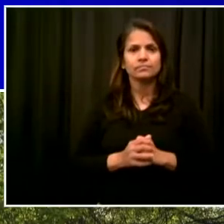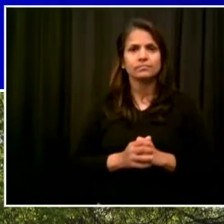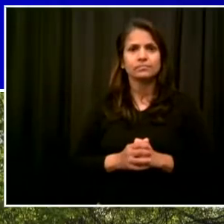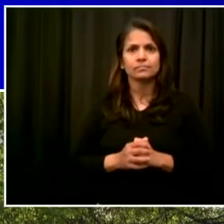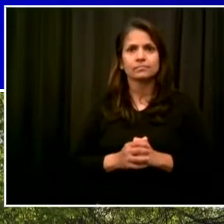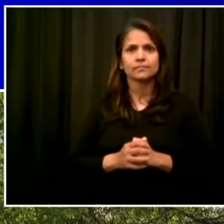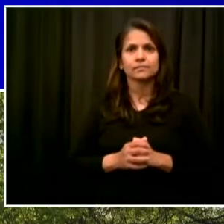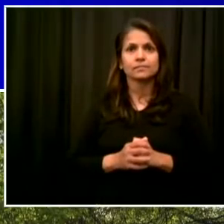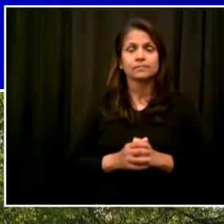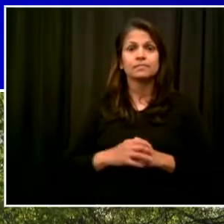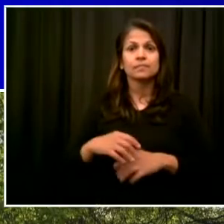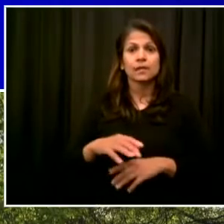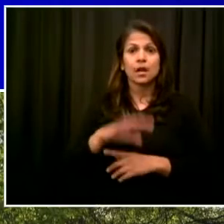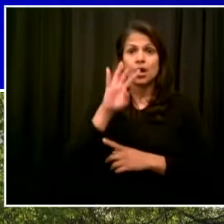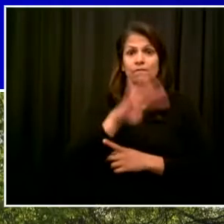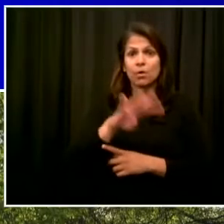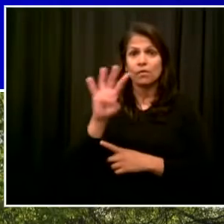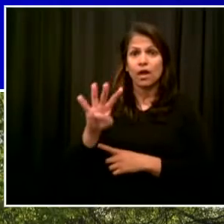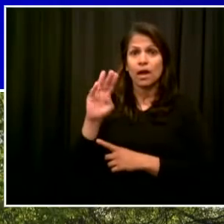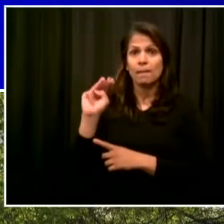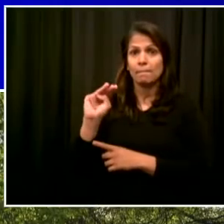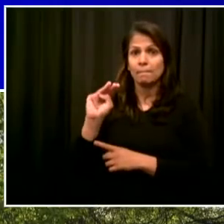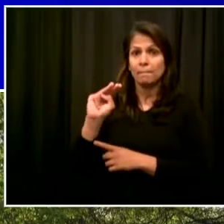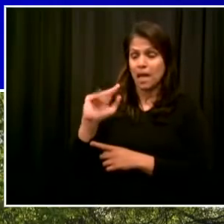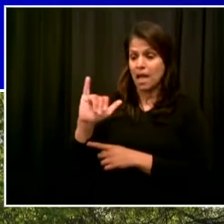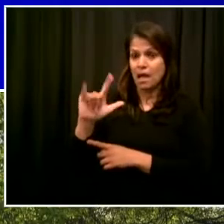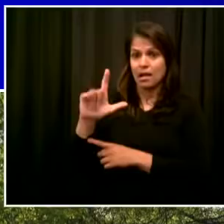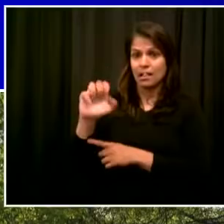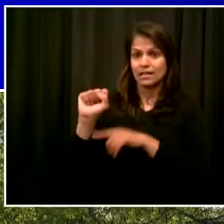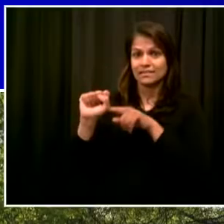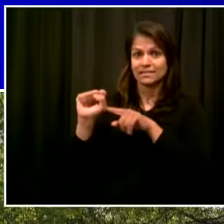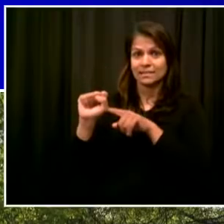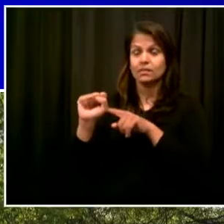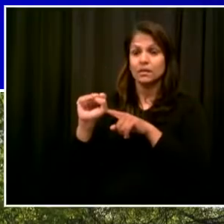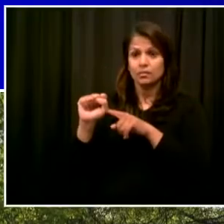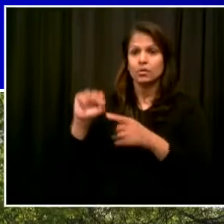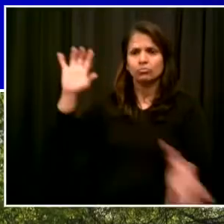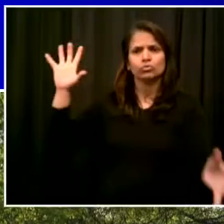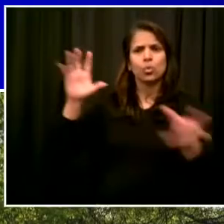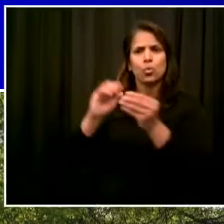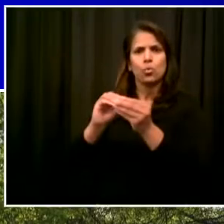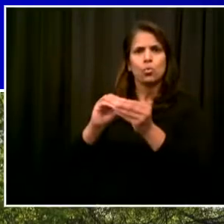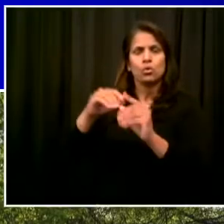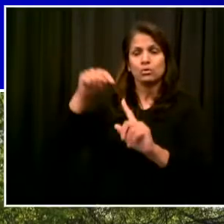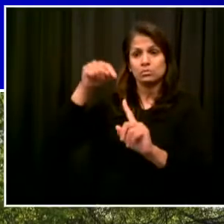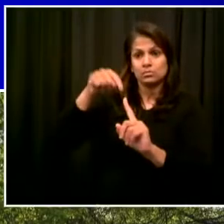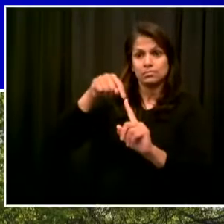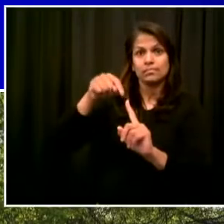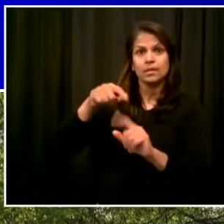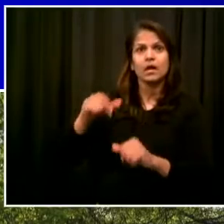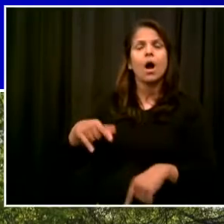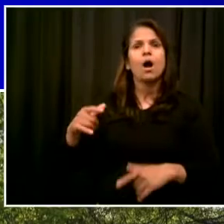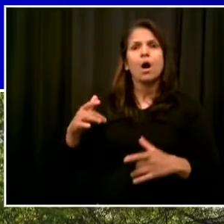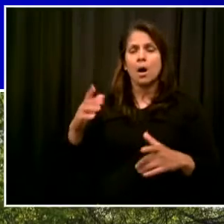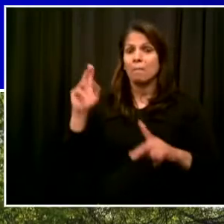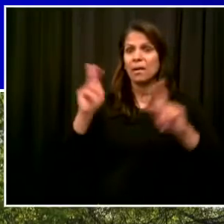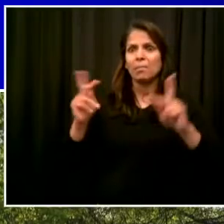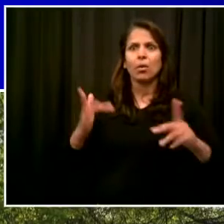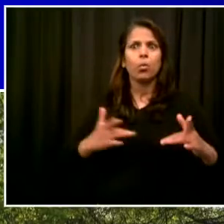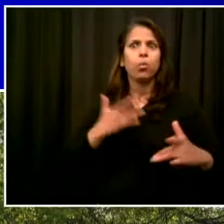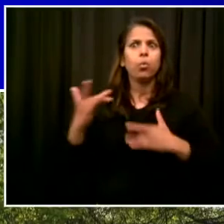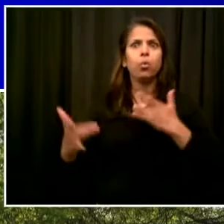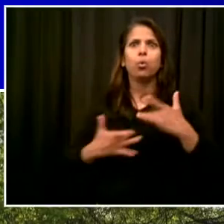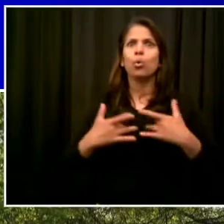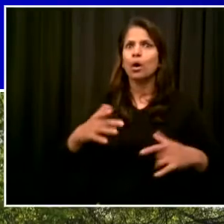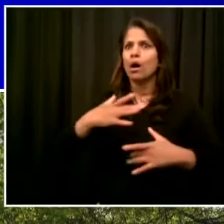44 miles of open streets around the city. People love it and are getting so much good out of it. Today, we're announcing a huge expansion of the